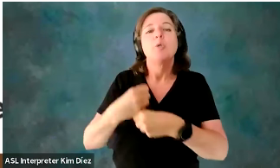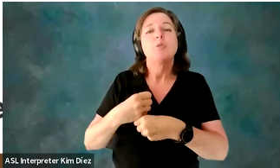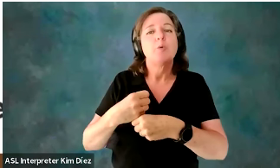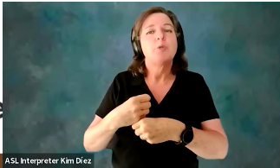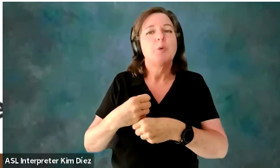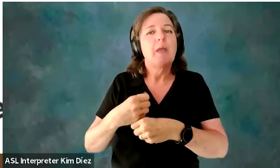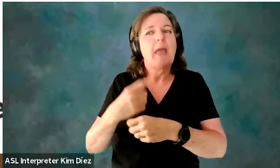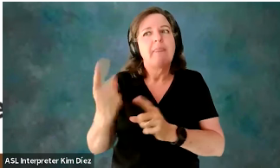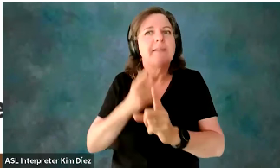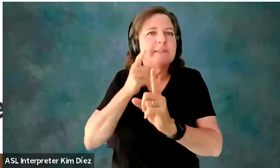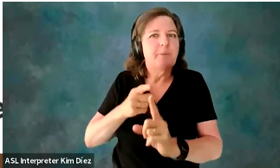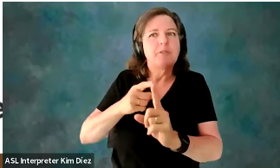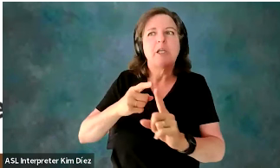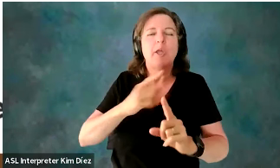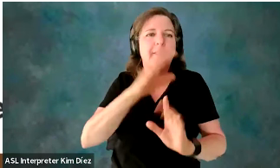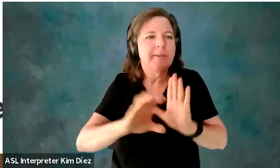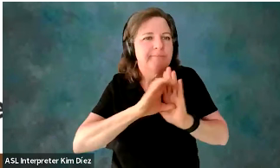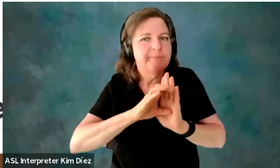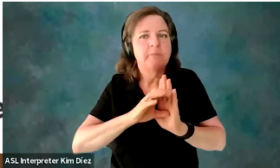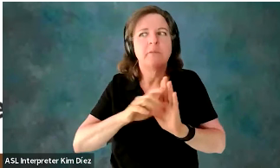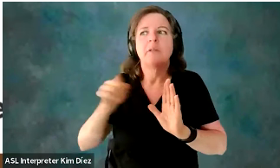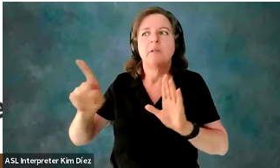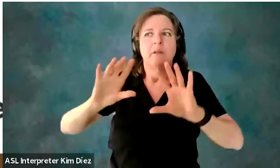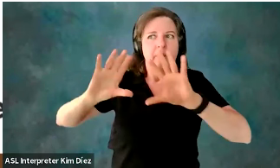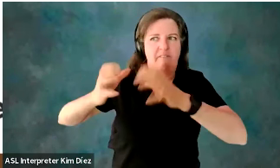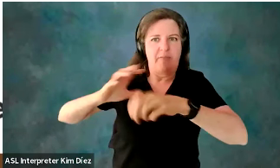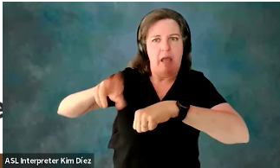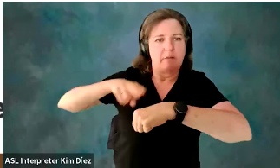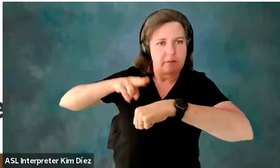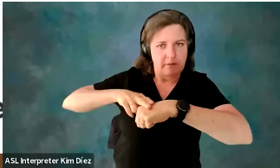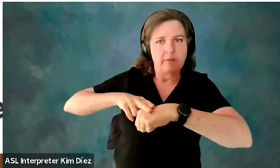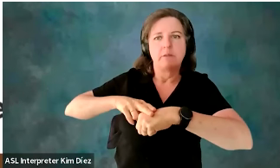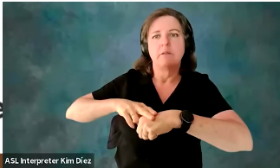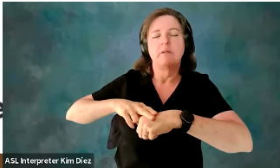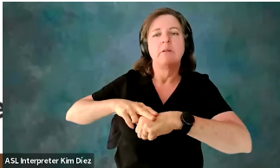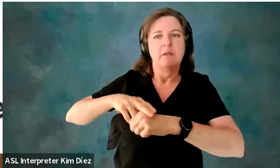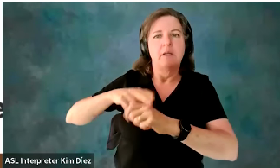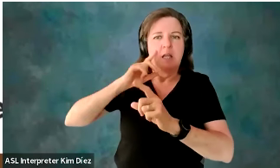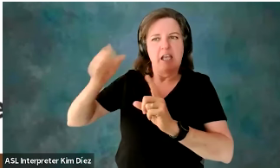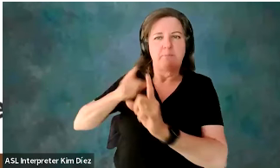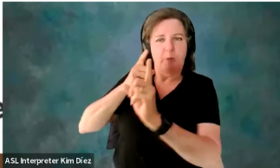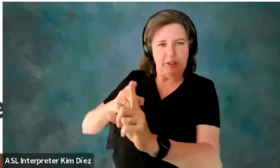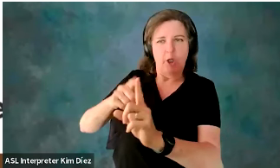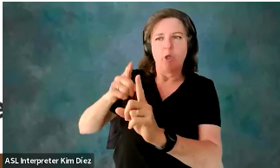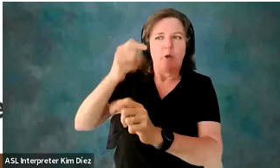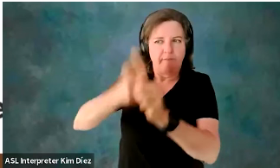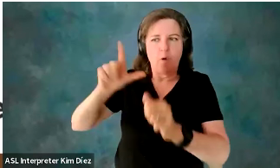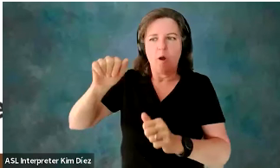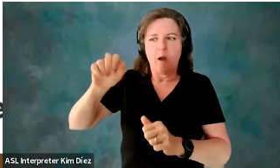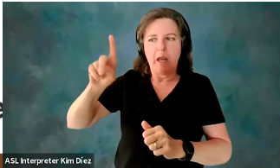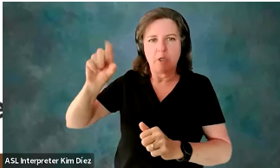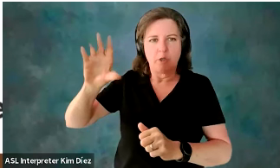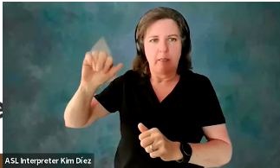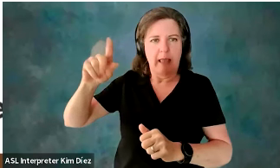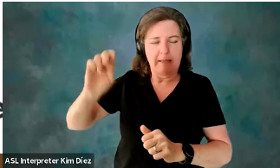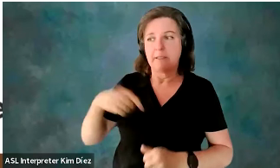different issues or characteristics of these units in the landscape. And we're showing you here